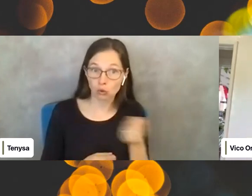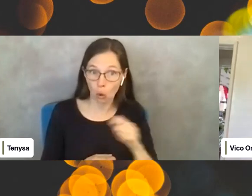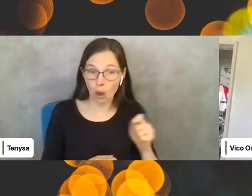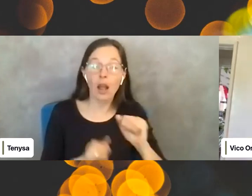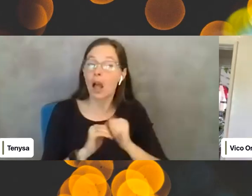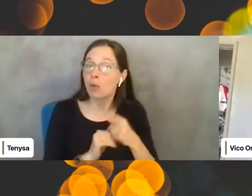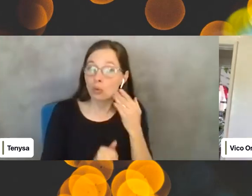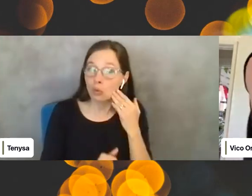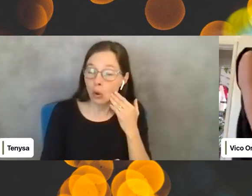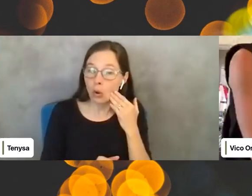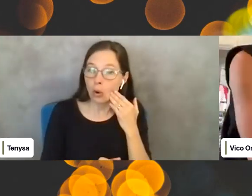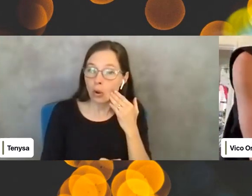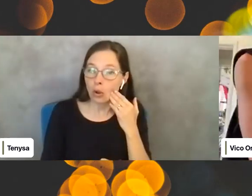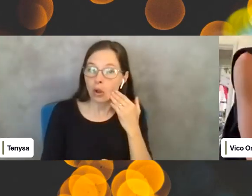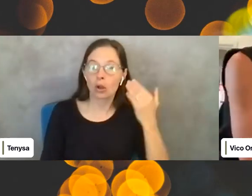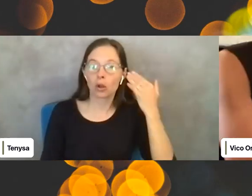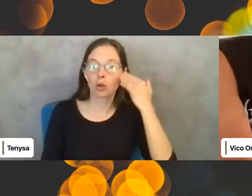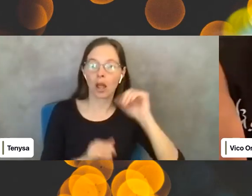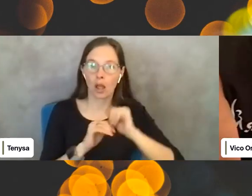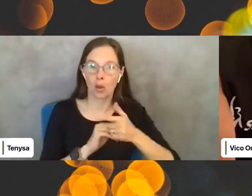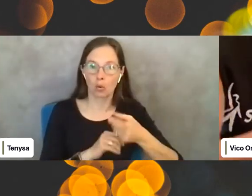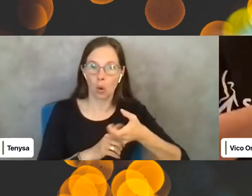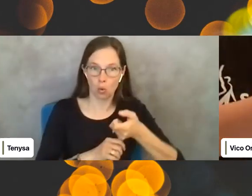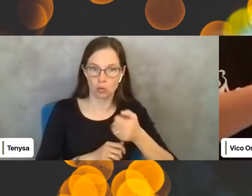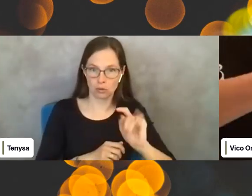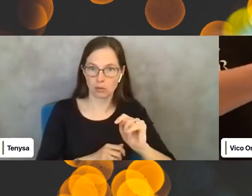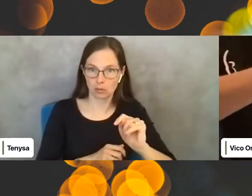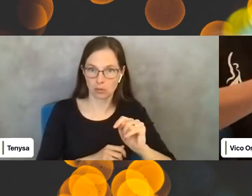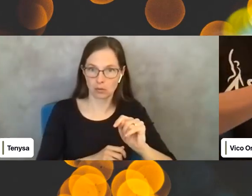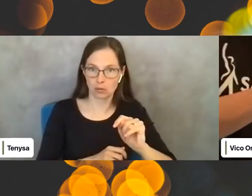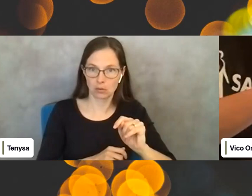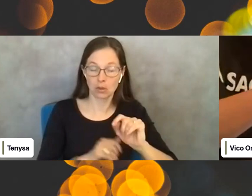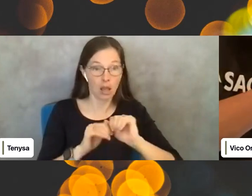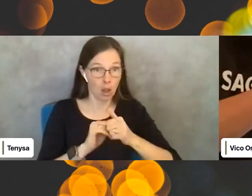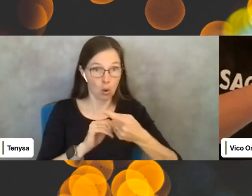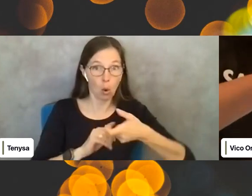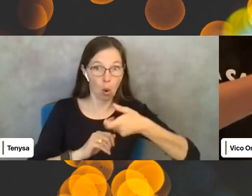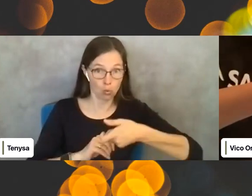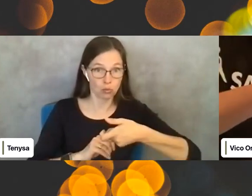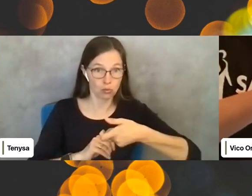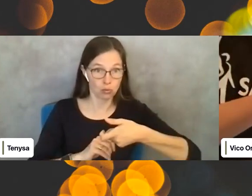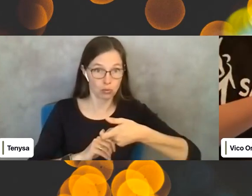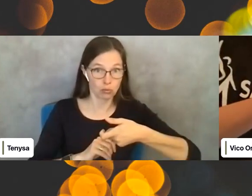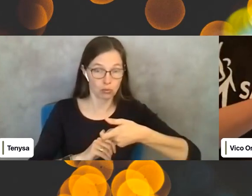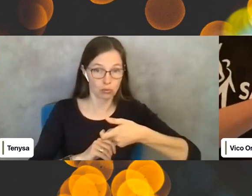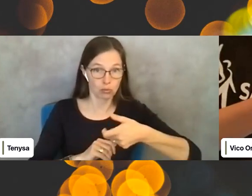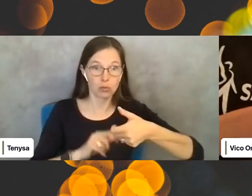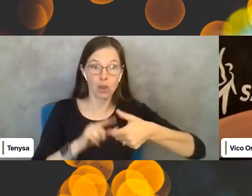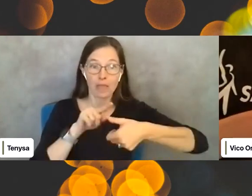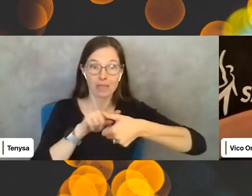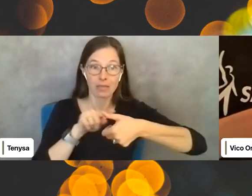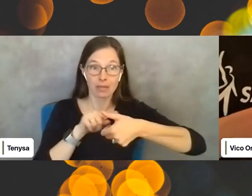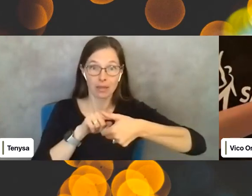know that is by knowing how you're holding it, right? So the way that you're holding your sword, your